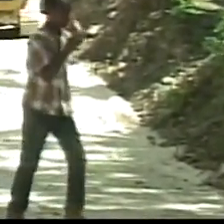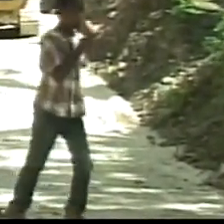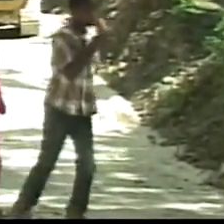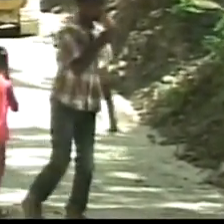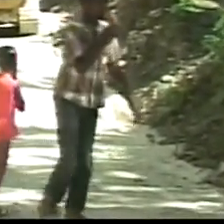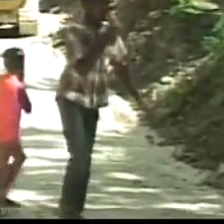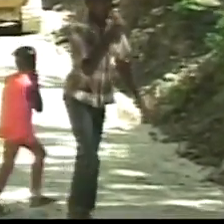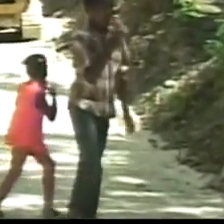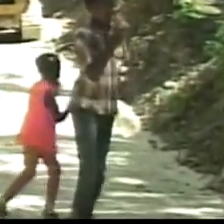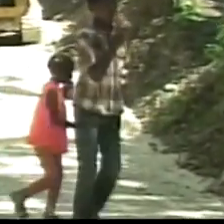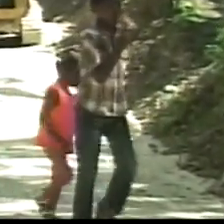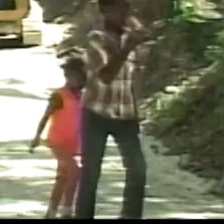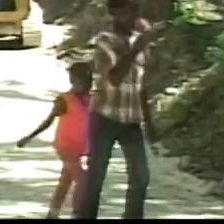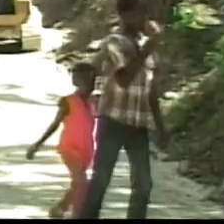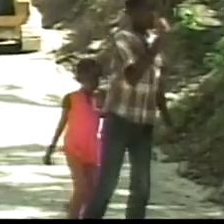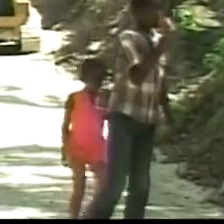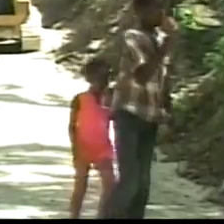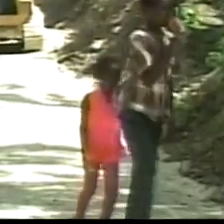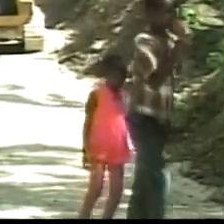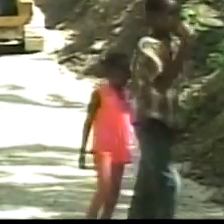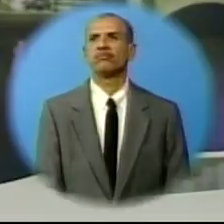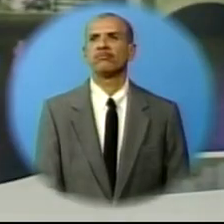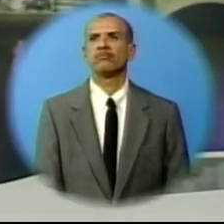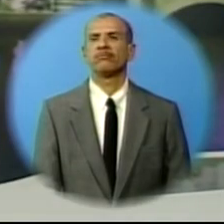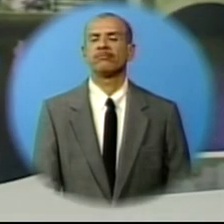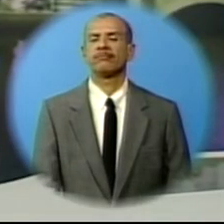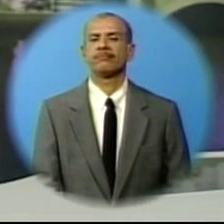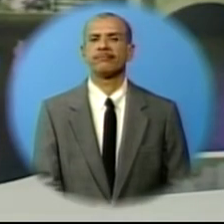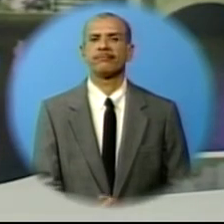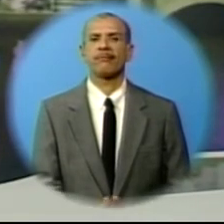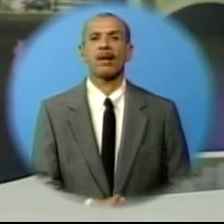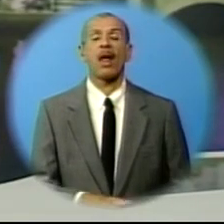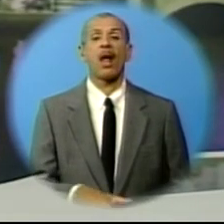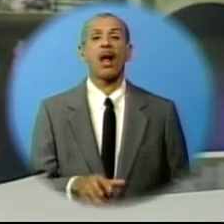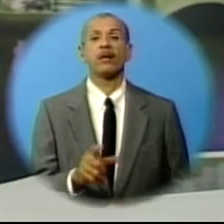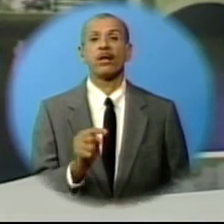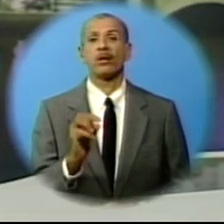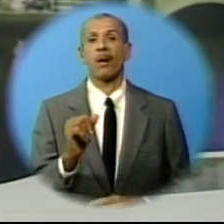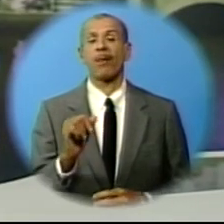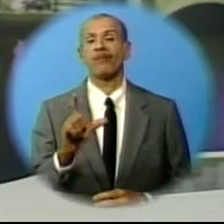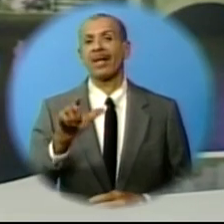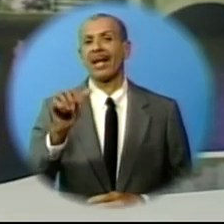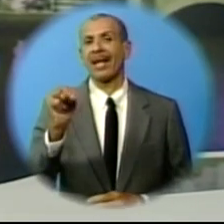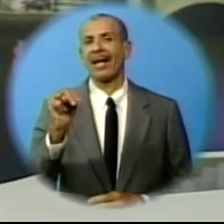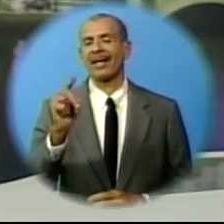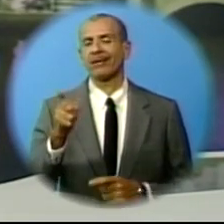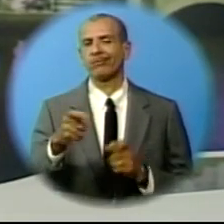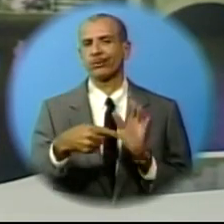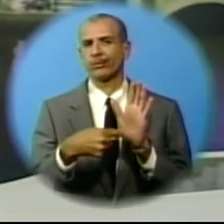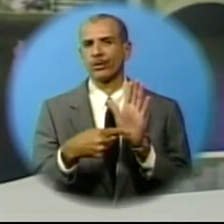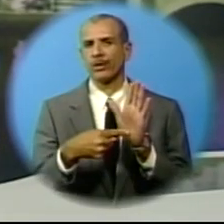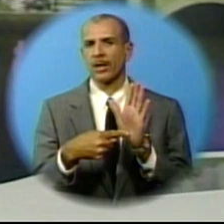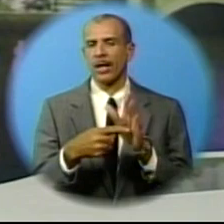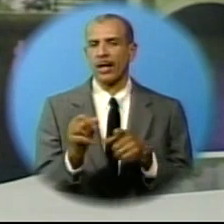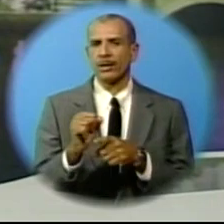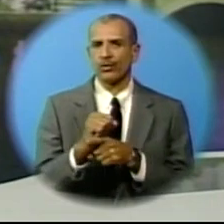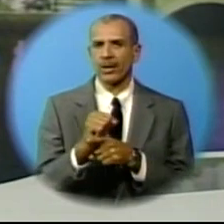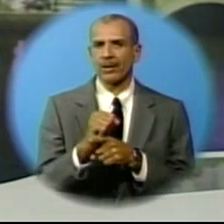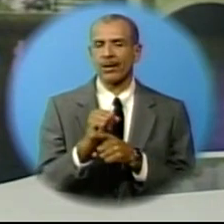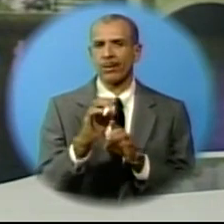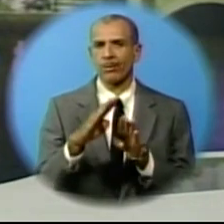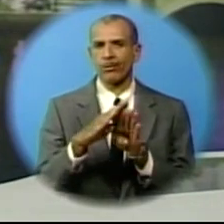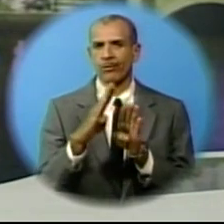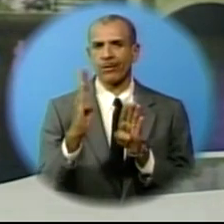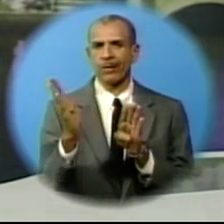on its roads for all who use it. A top-of-the-line demonstration farm and training center is set to be unveiled